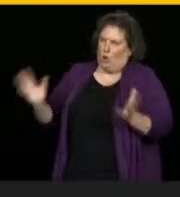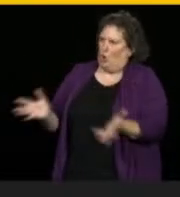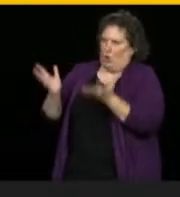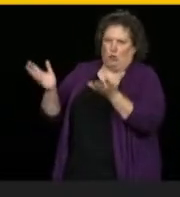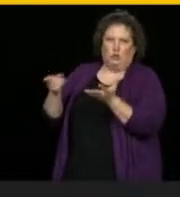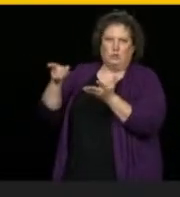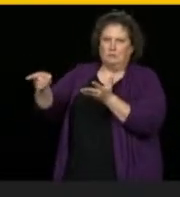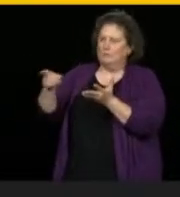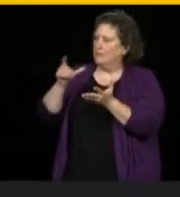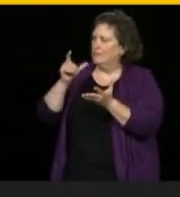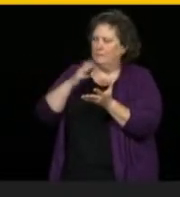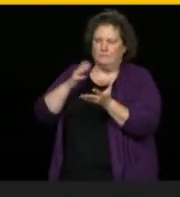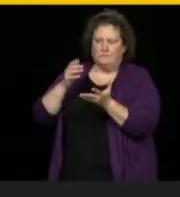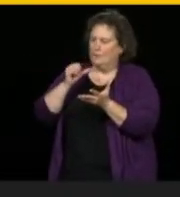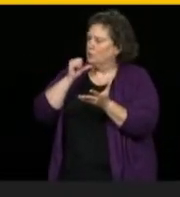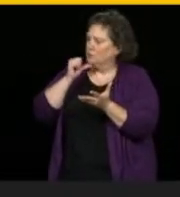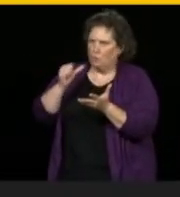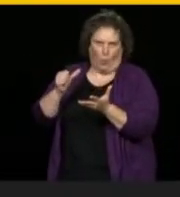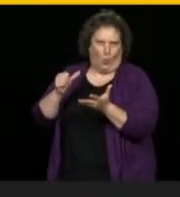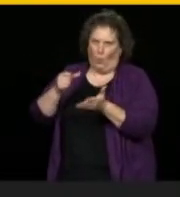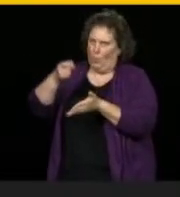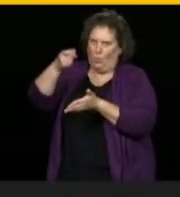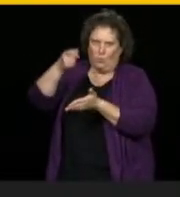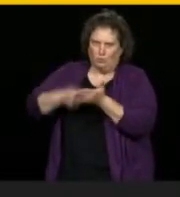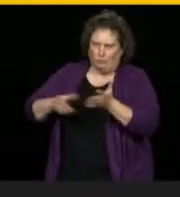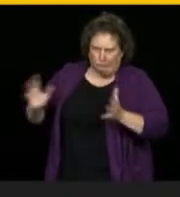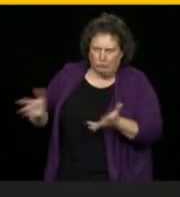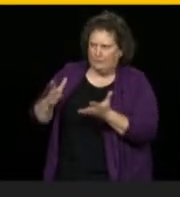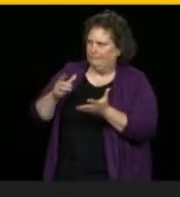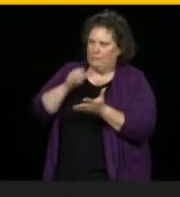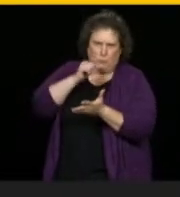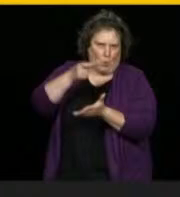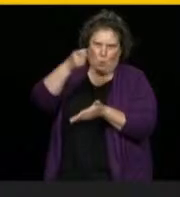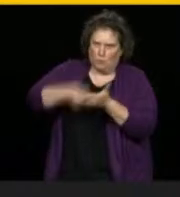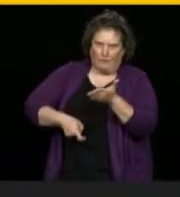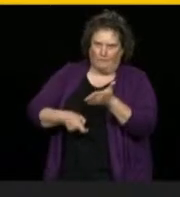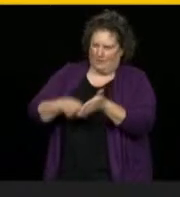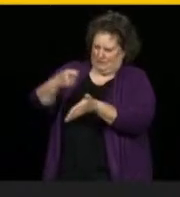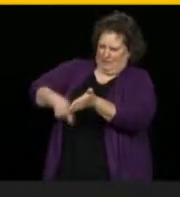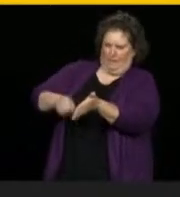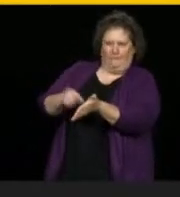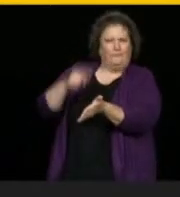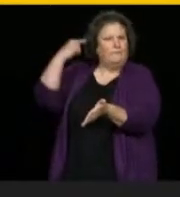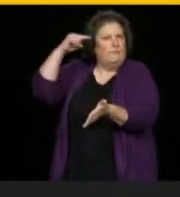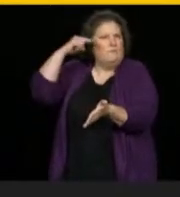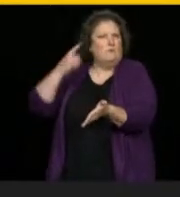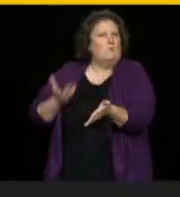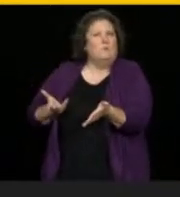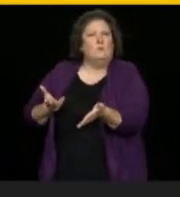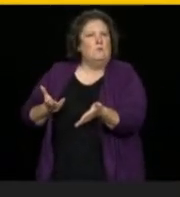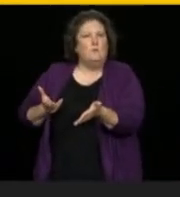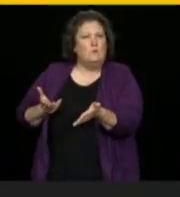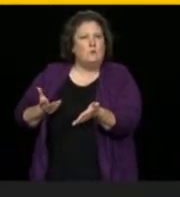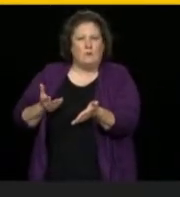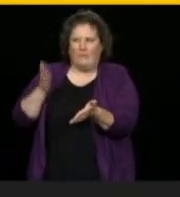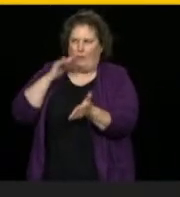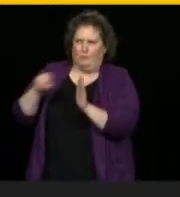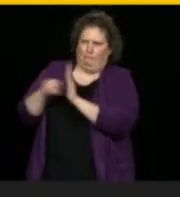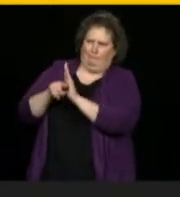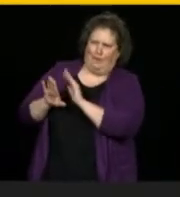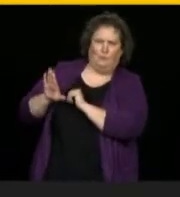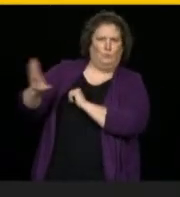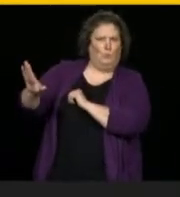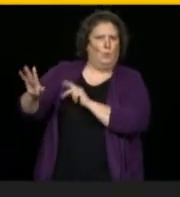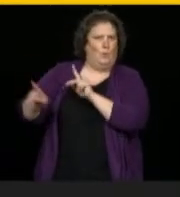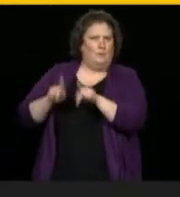on tariffs that we don't think have any justification and will have negative impacts. I wonder if I could just ask you to repeat in